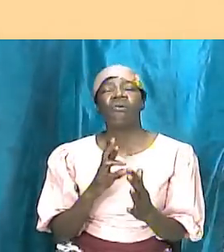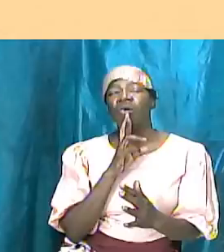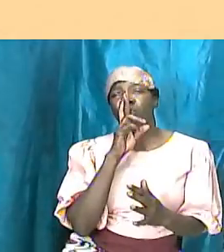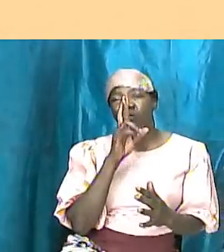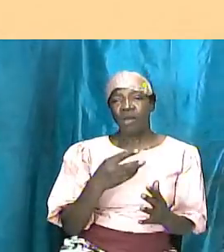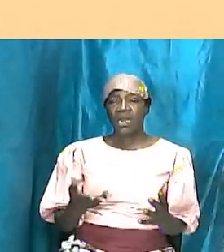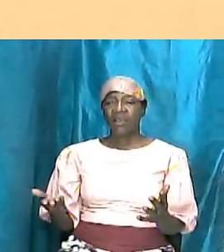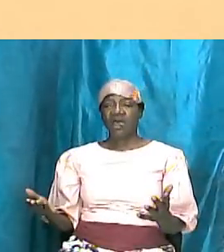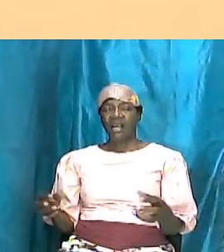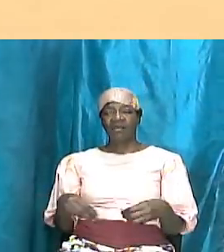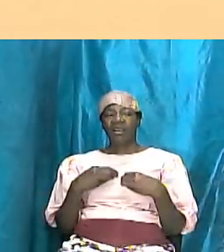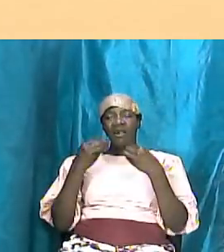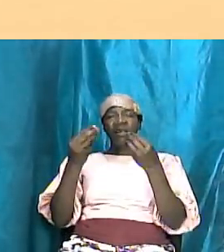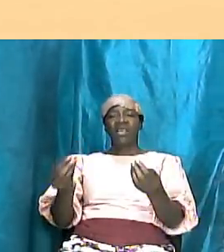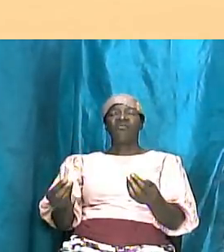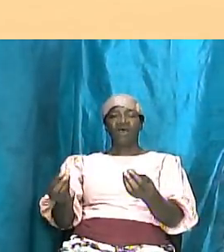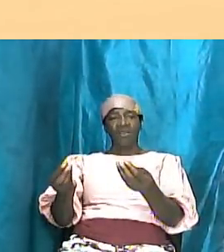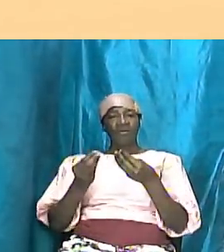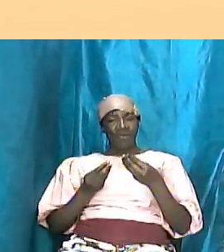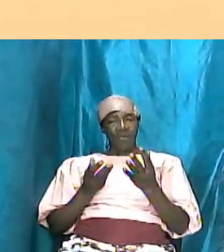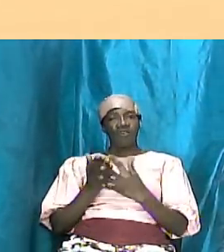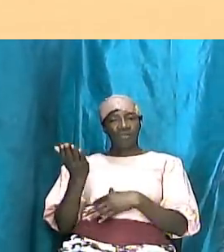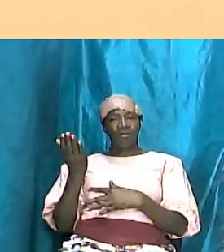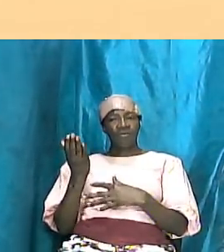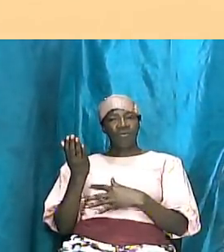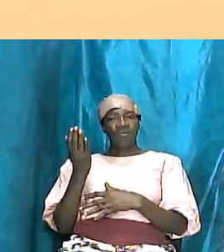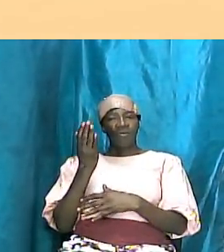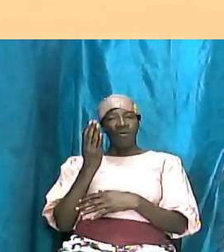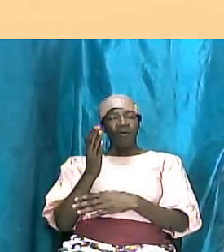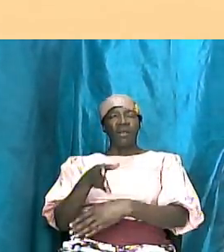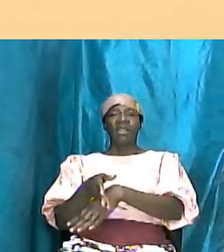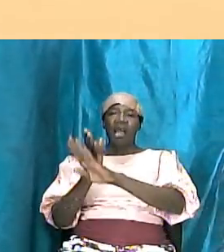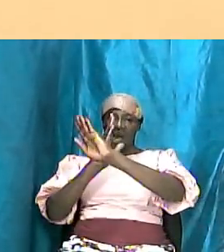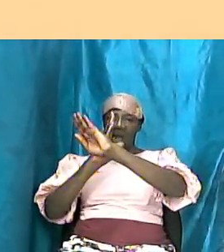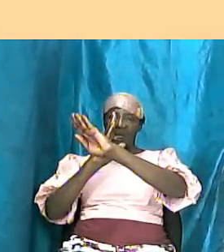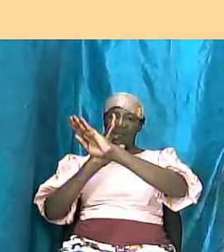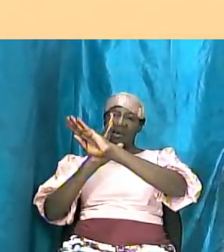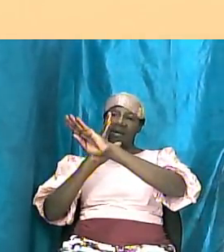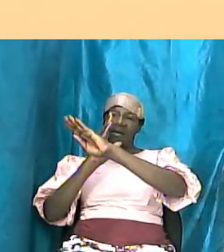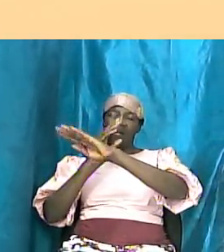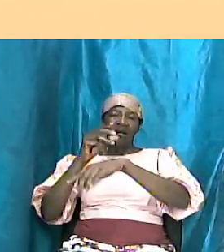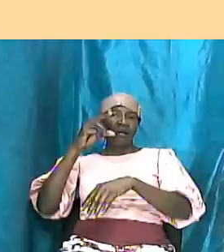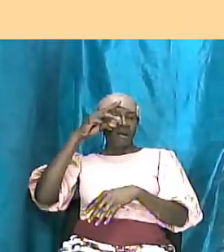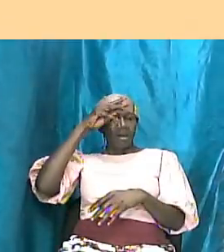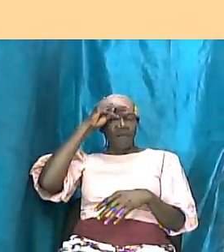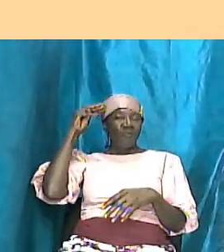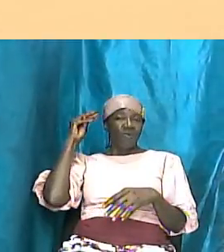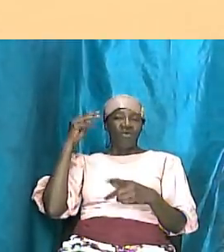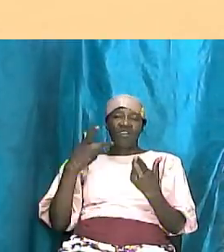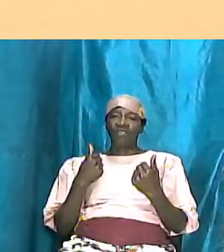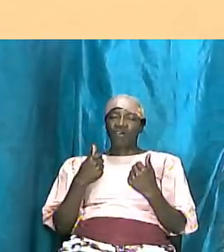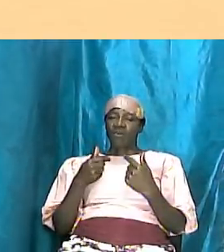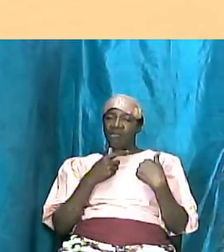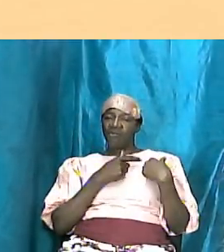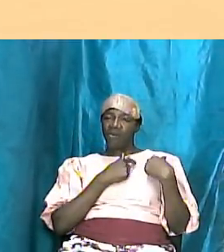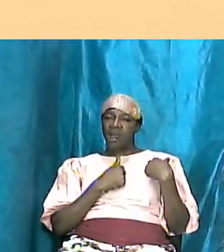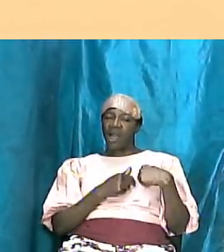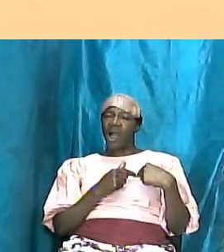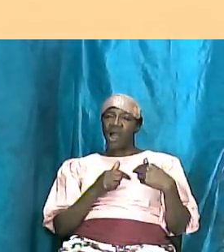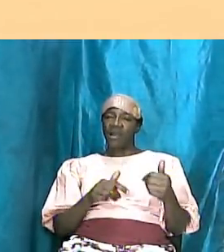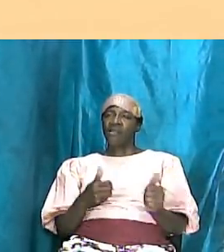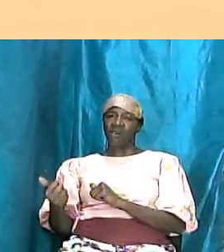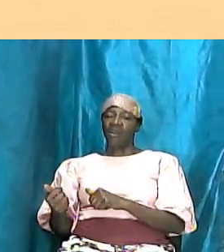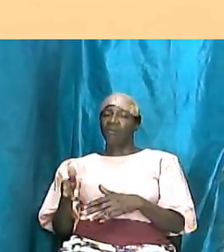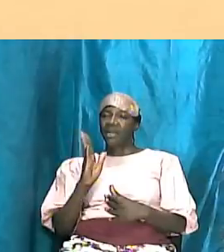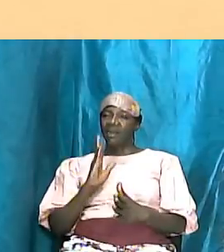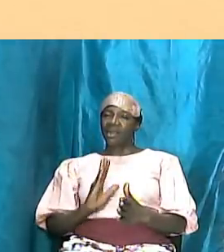that are given to us through the hands of Moses and coming from the heart of